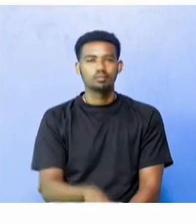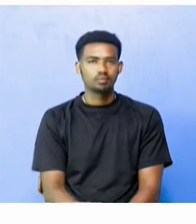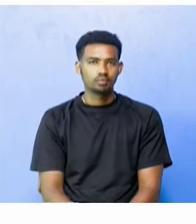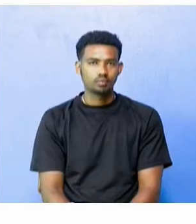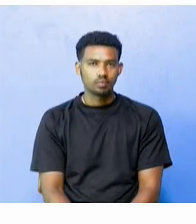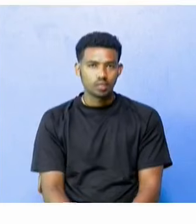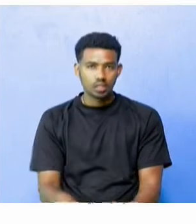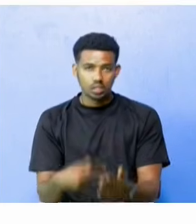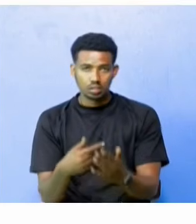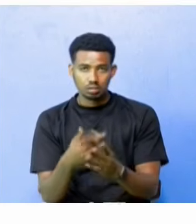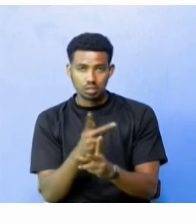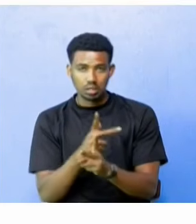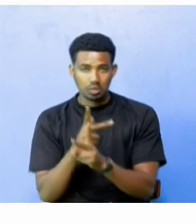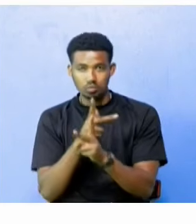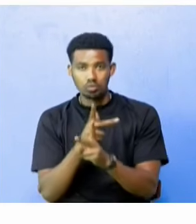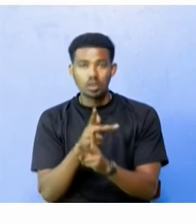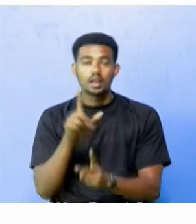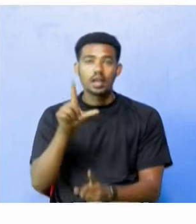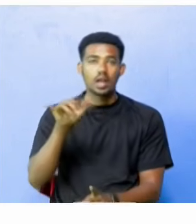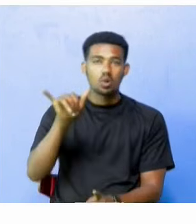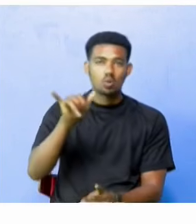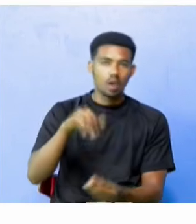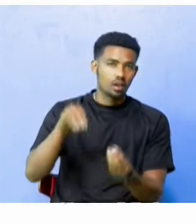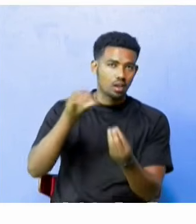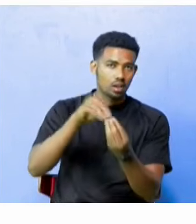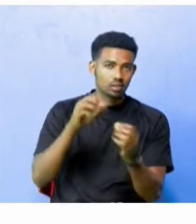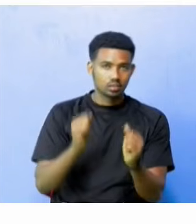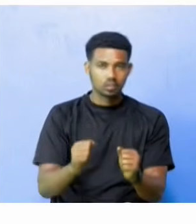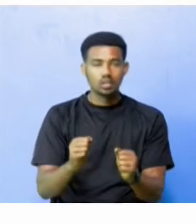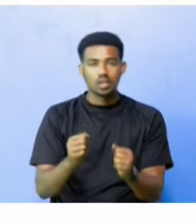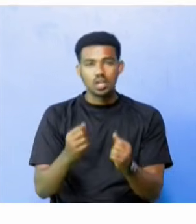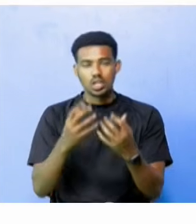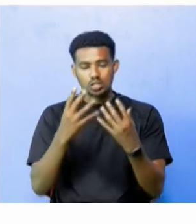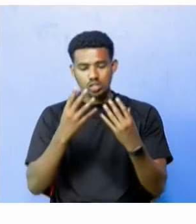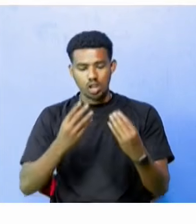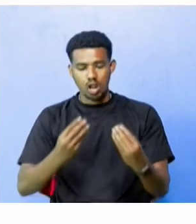This is careful, and then you add ly, carefully. Slow,